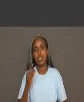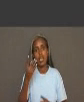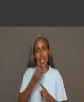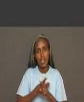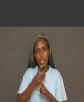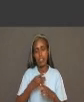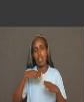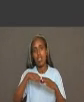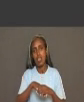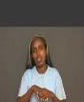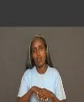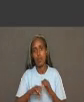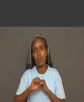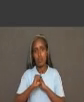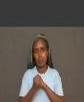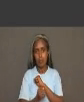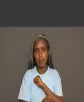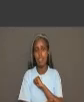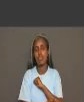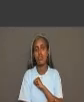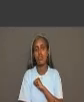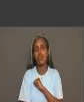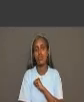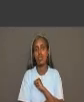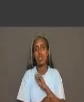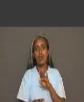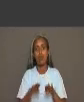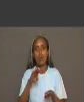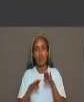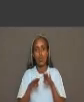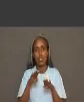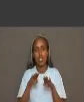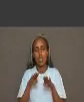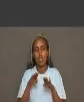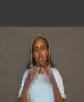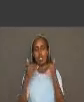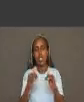income are based on a proportional scale.